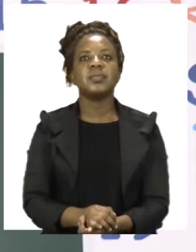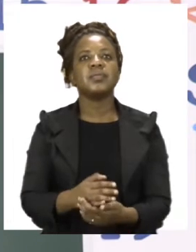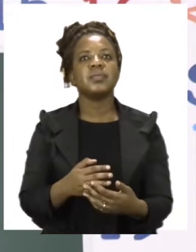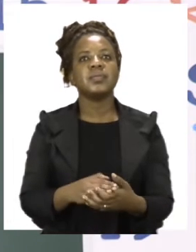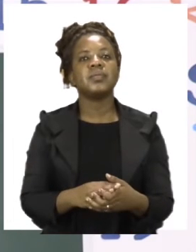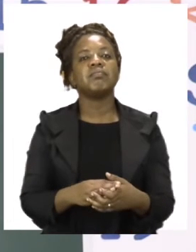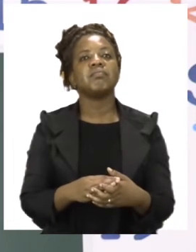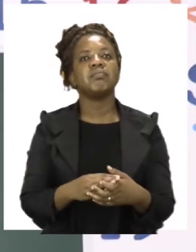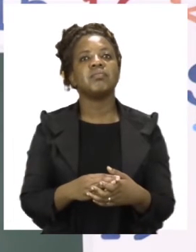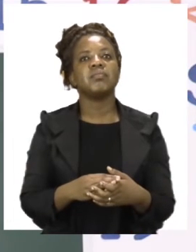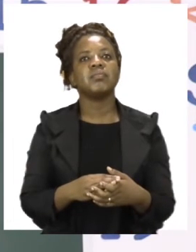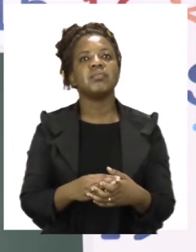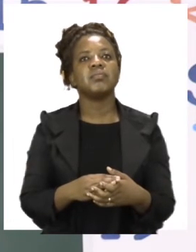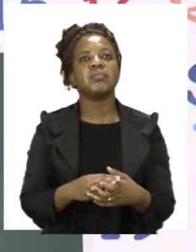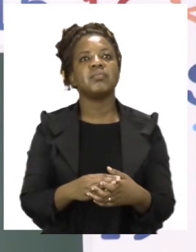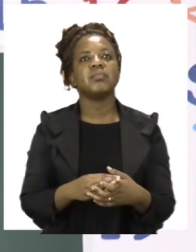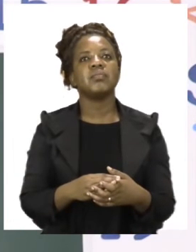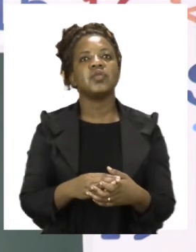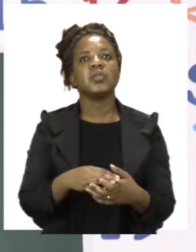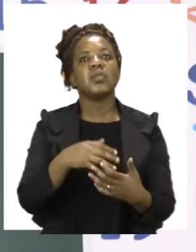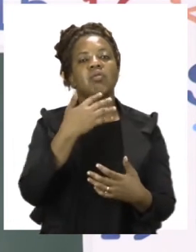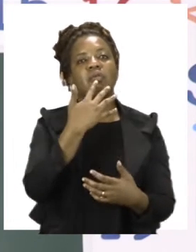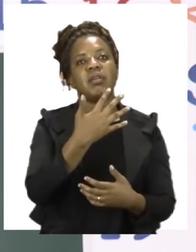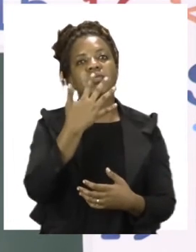total answer after we said